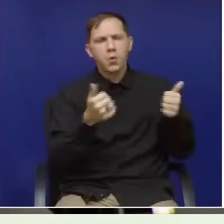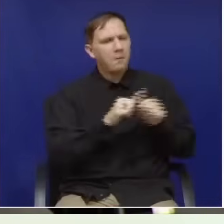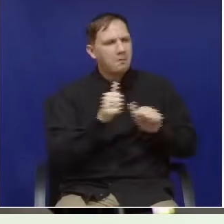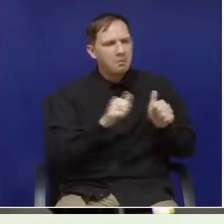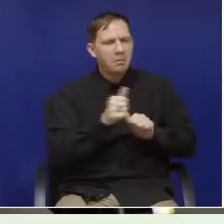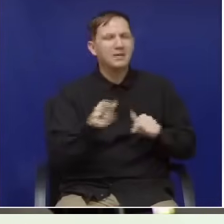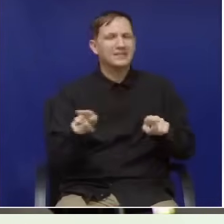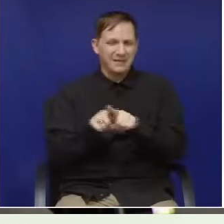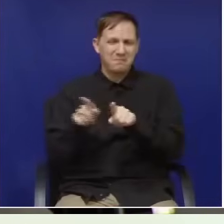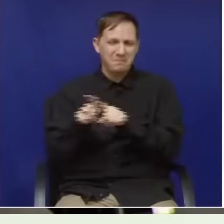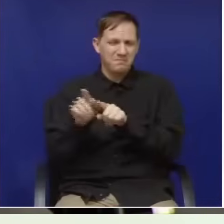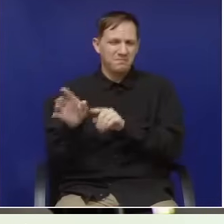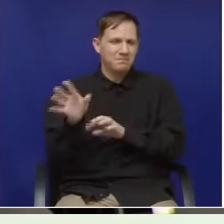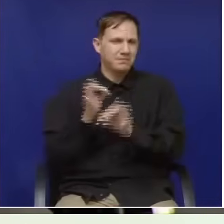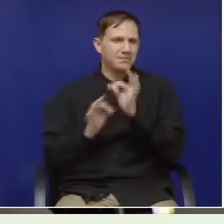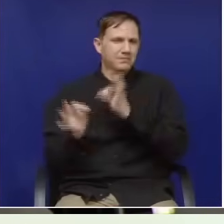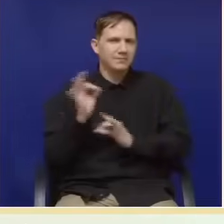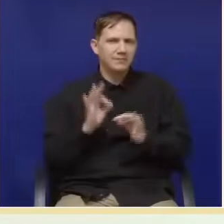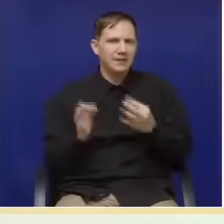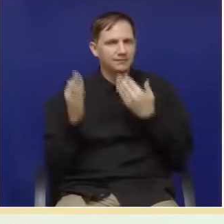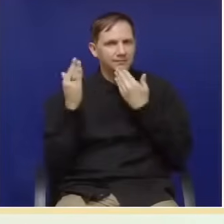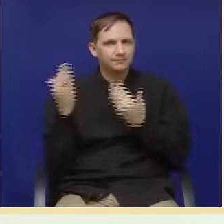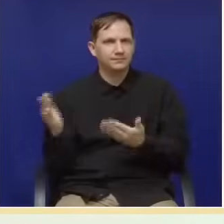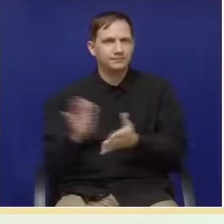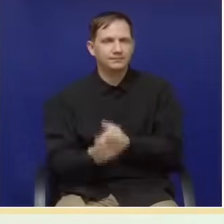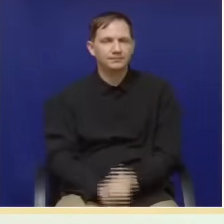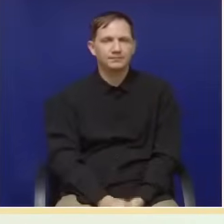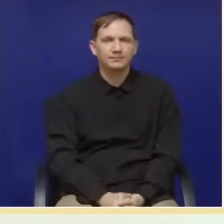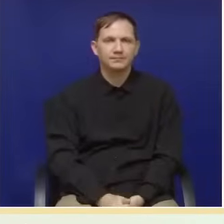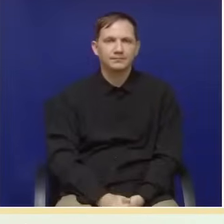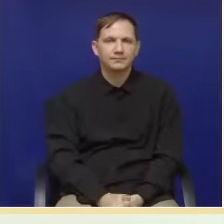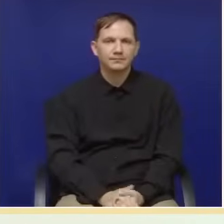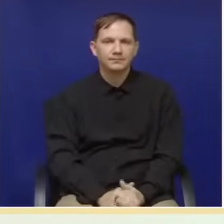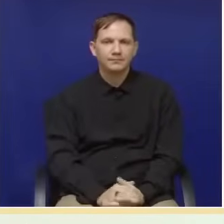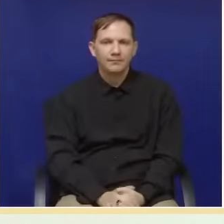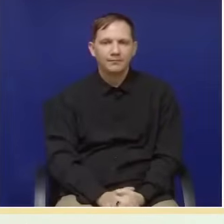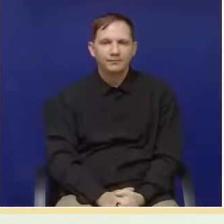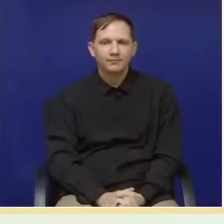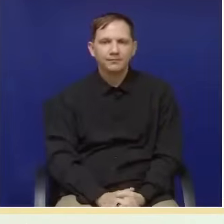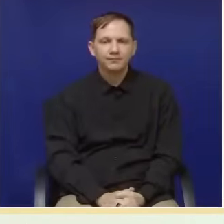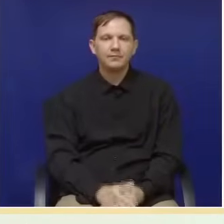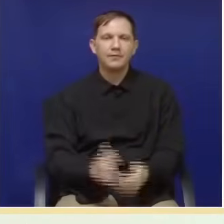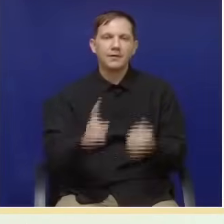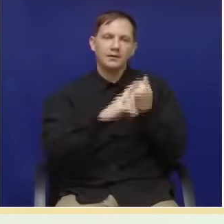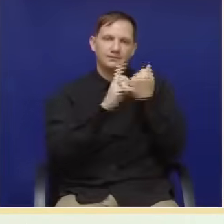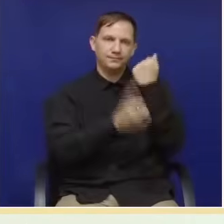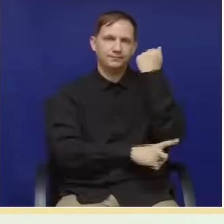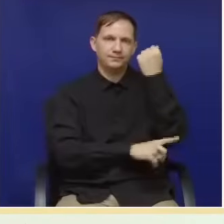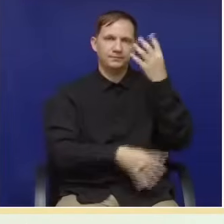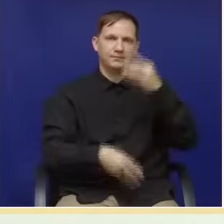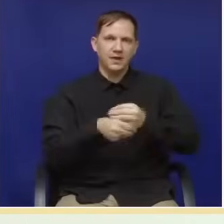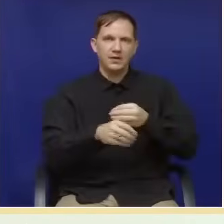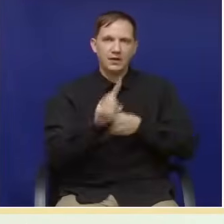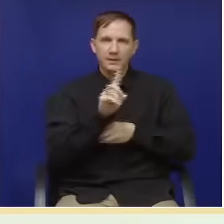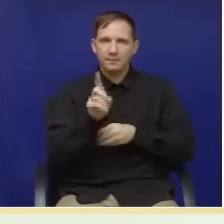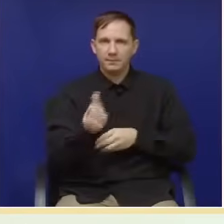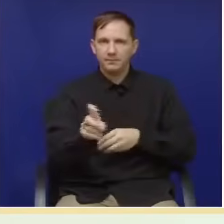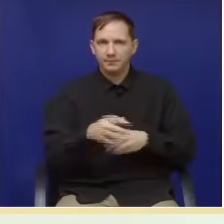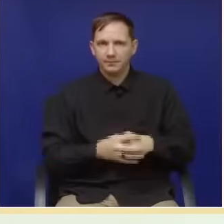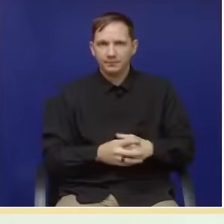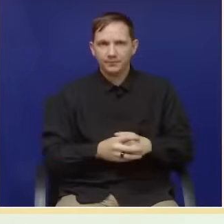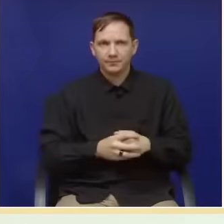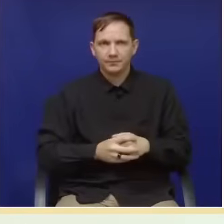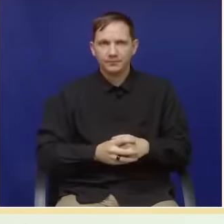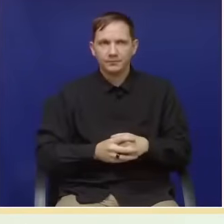Honourable Member outlined. Thank you. Thank you. The last supplementary question will be asked